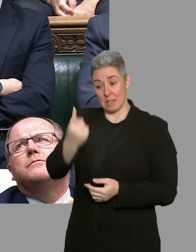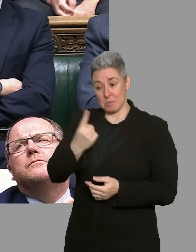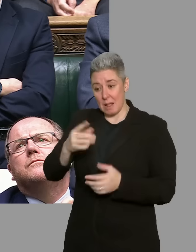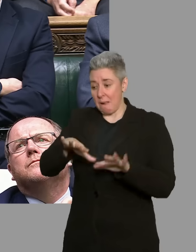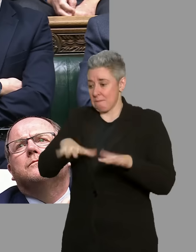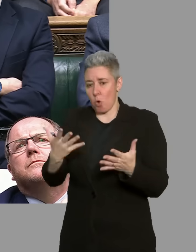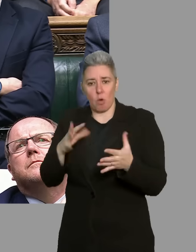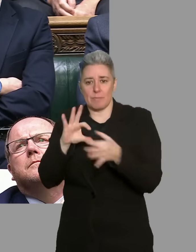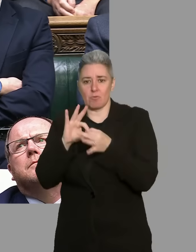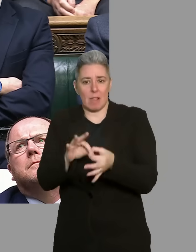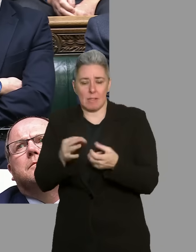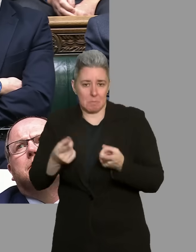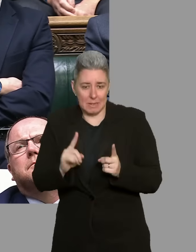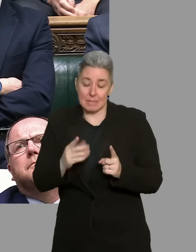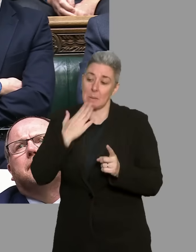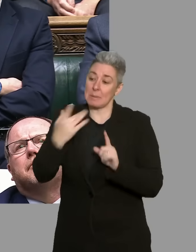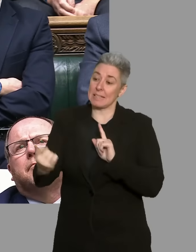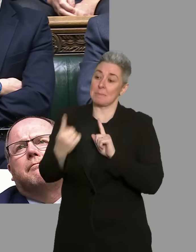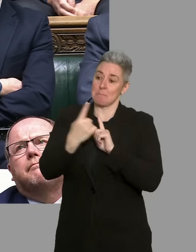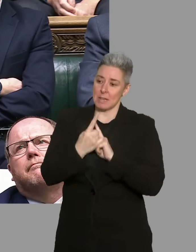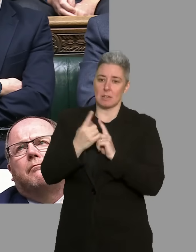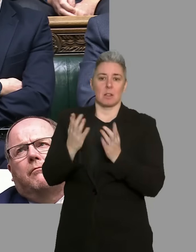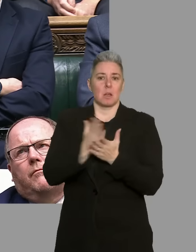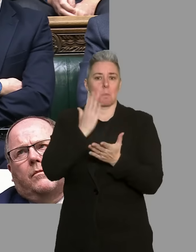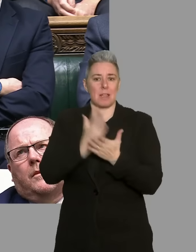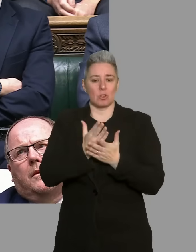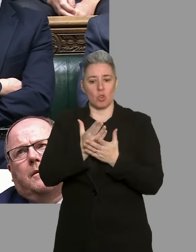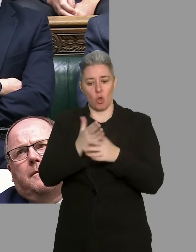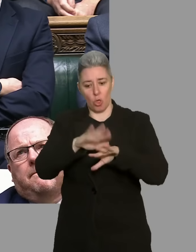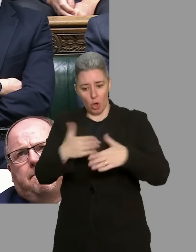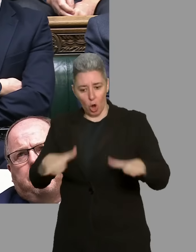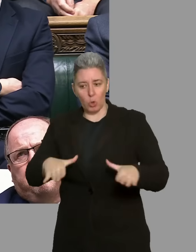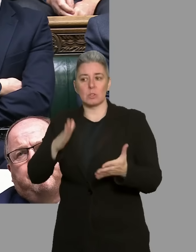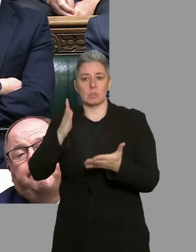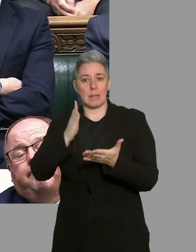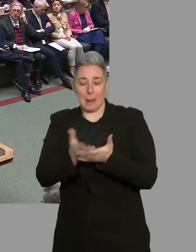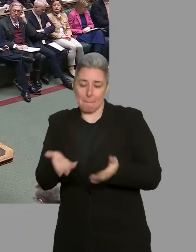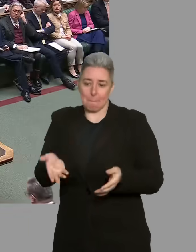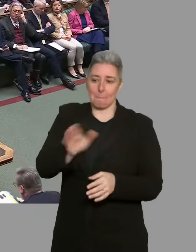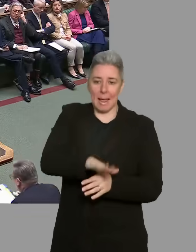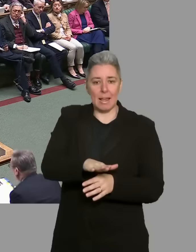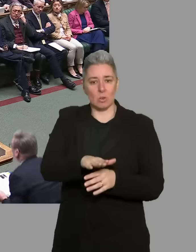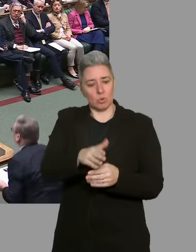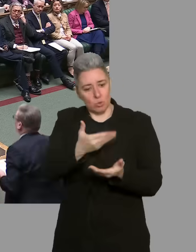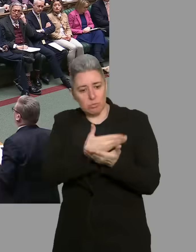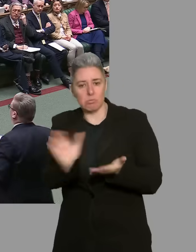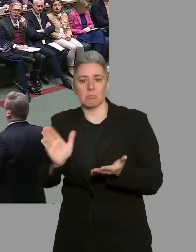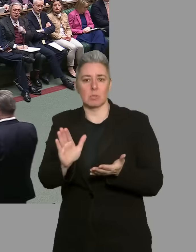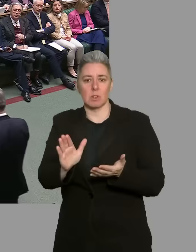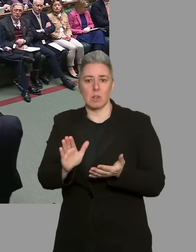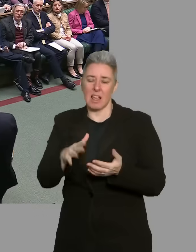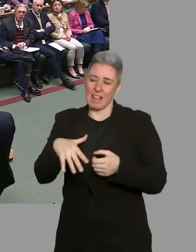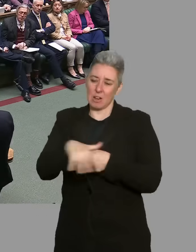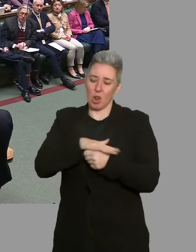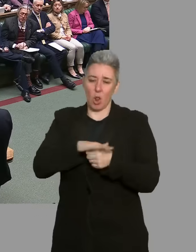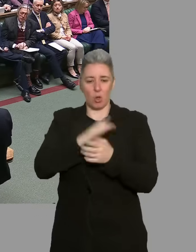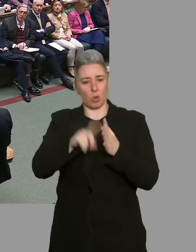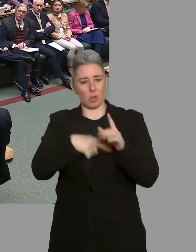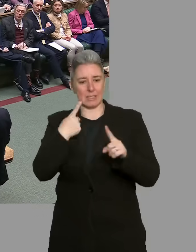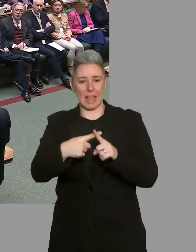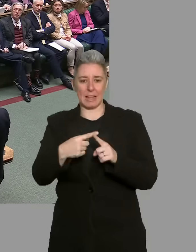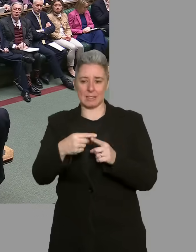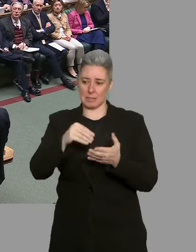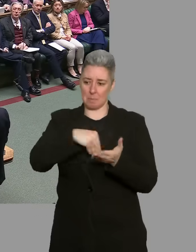is restored and that local taxpayers will not pick up any costs? Well, let